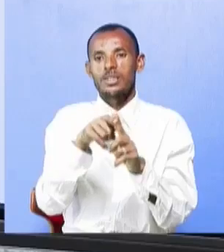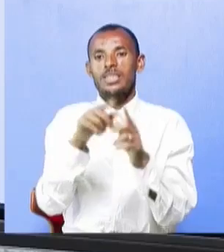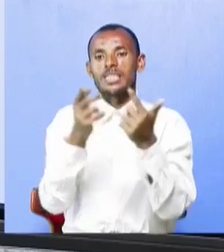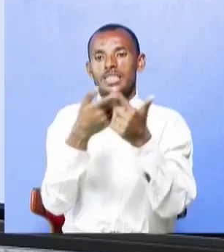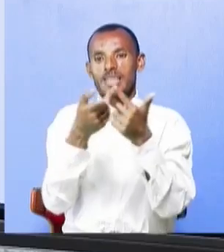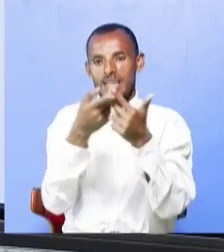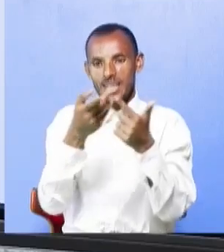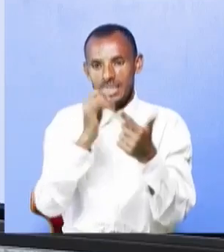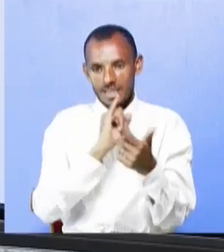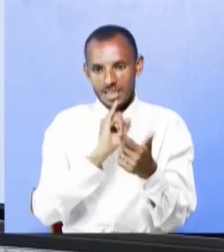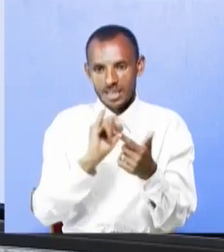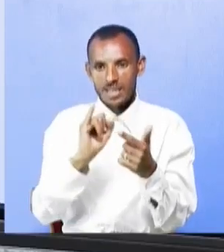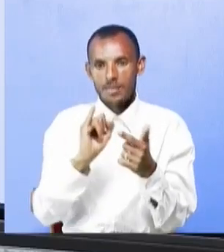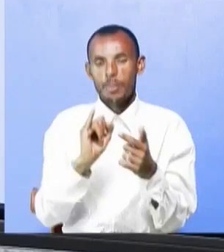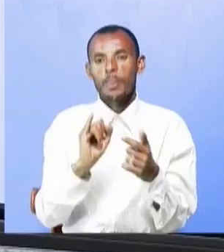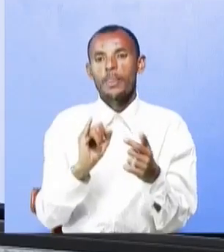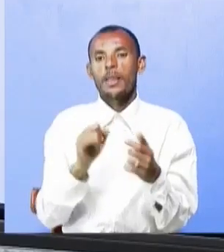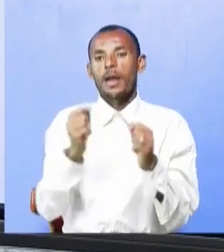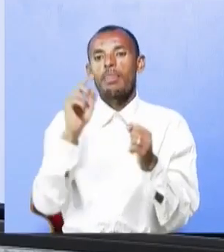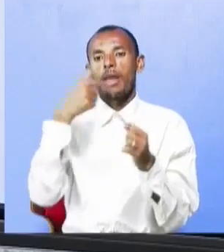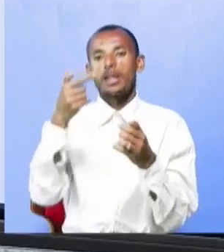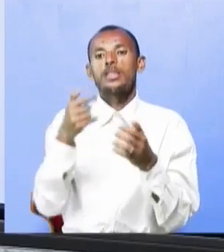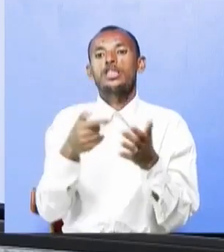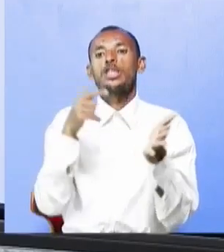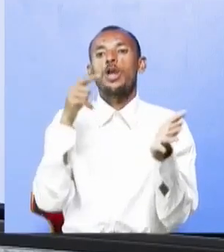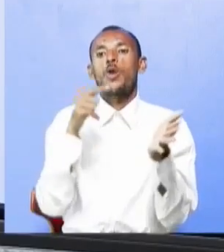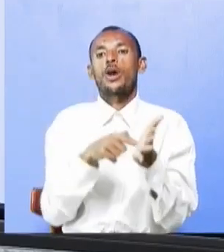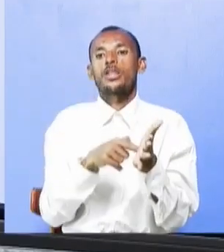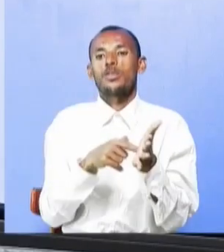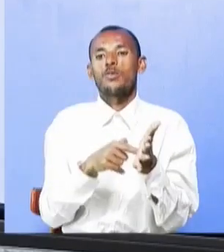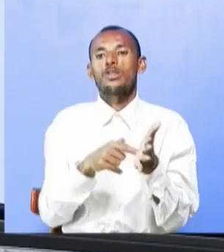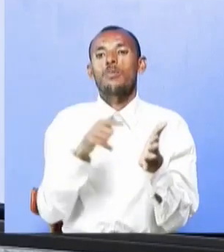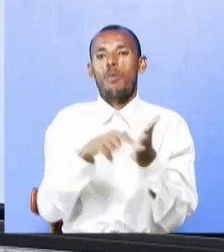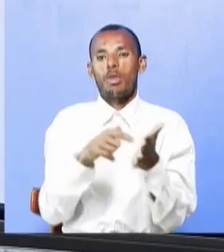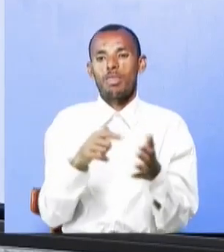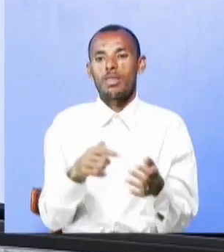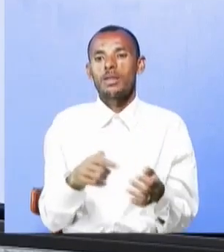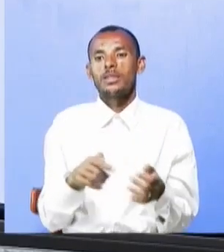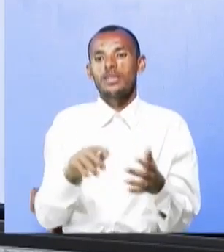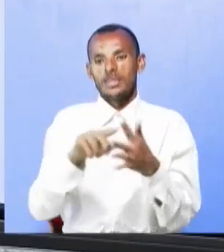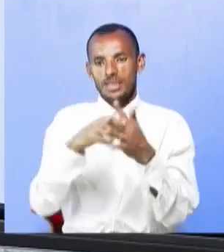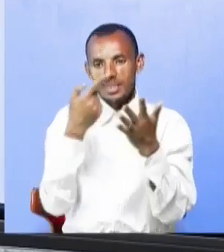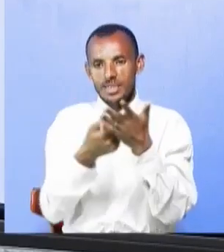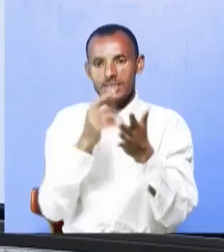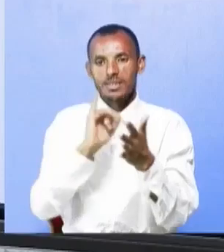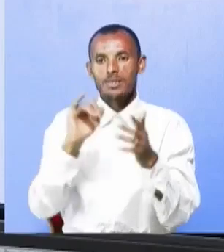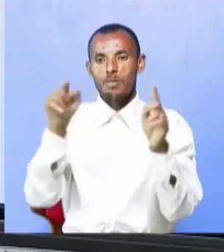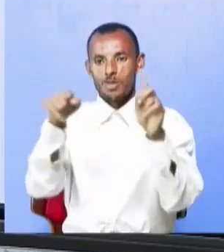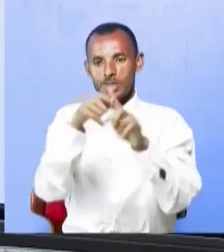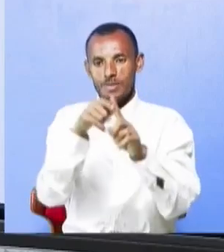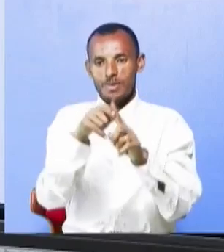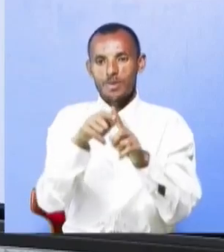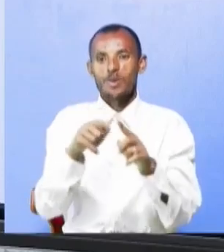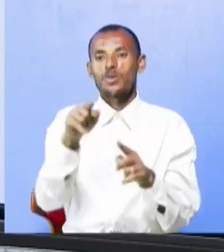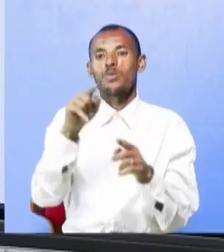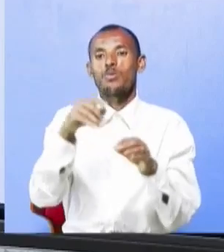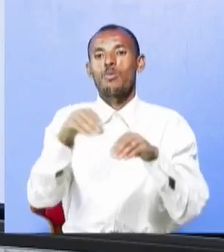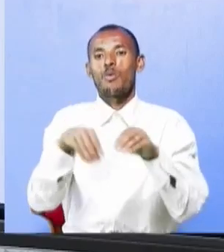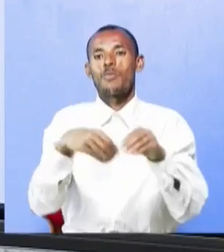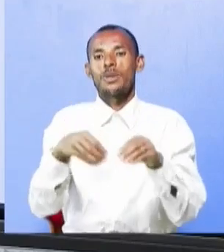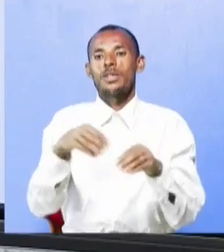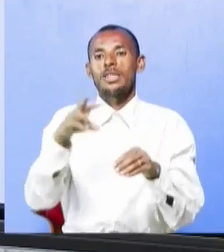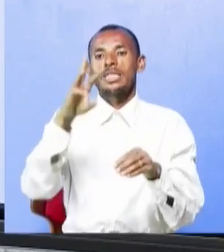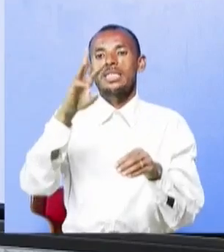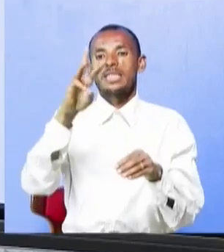second entry can tell us the location of the point. Since this is positive, you need to move